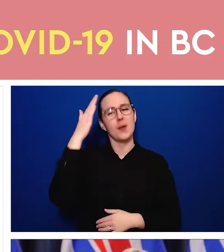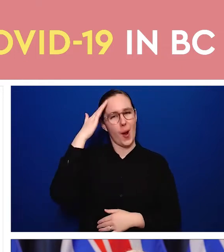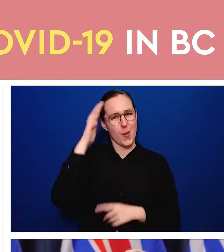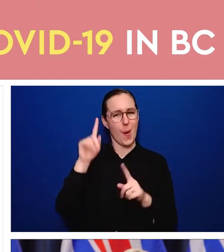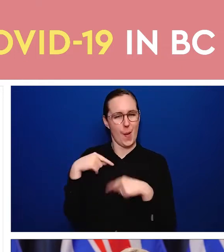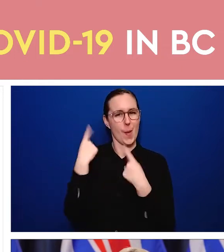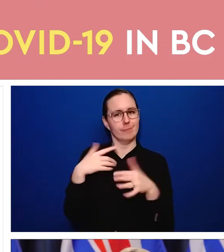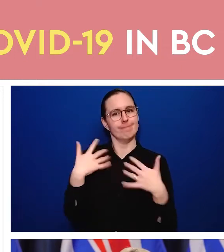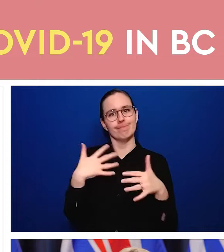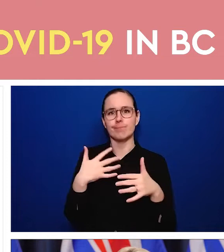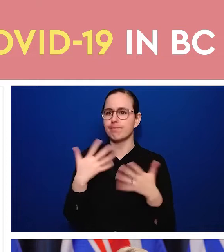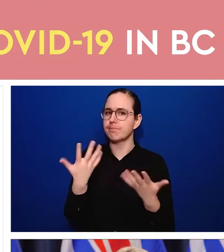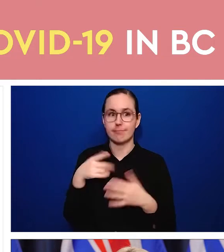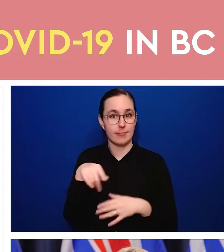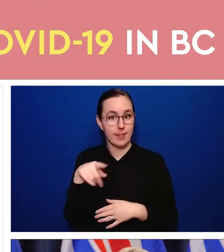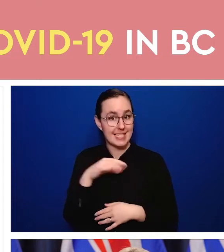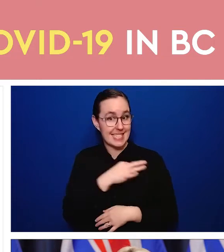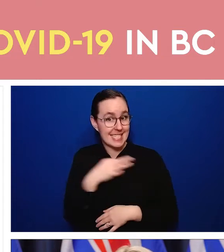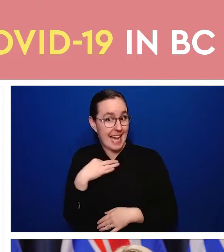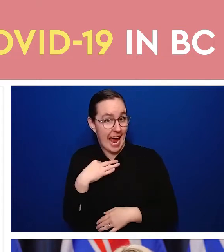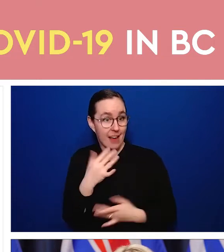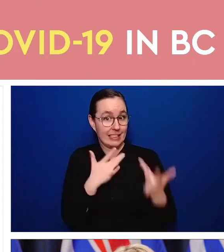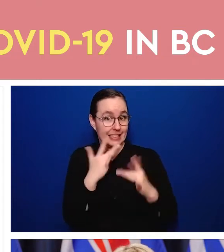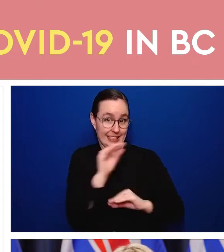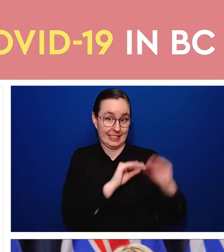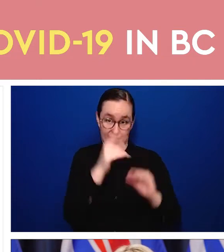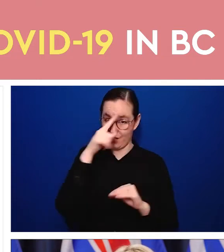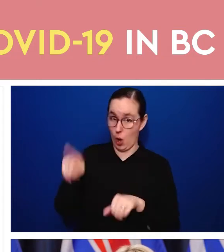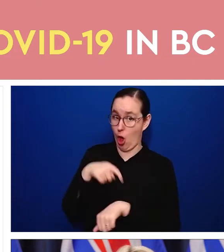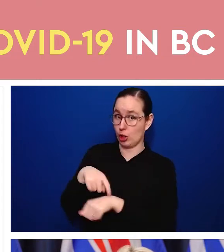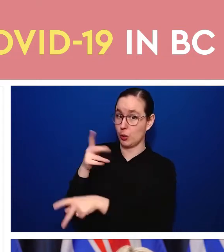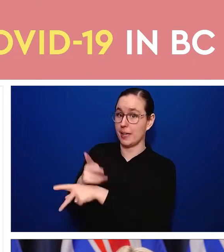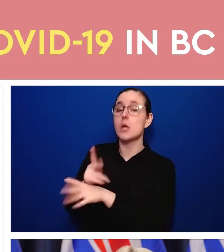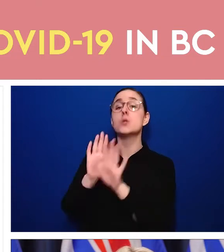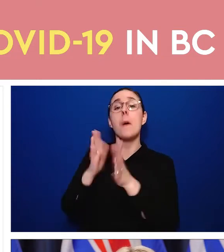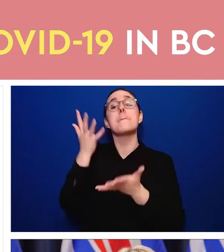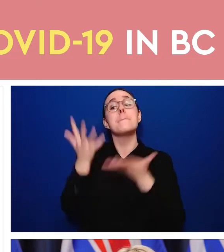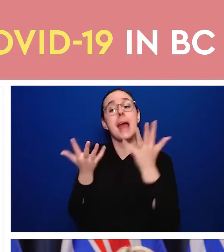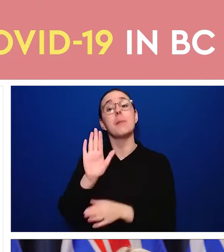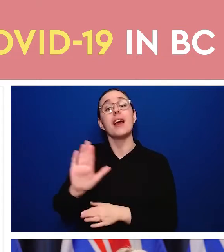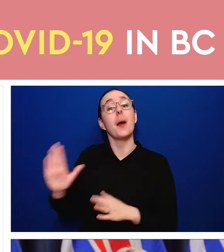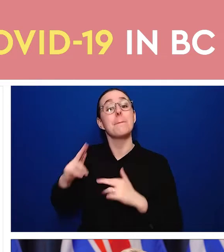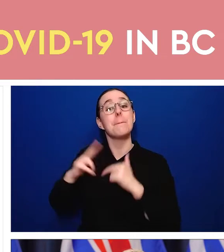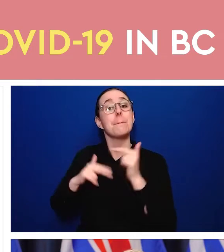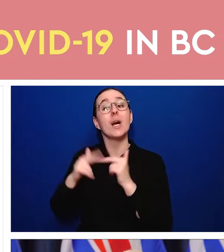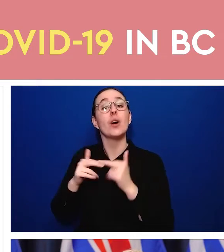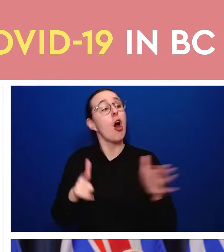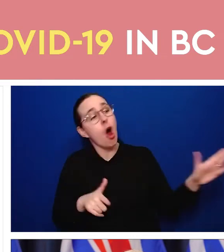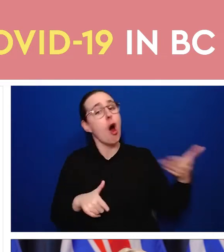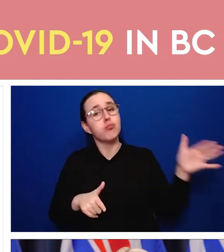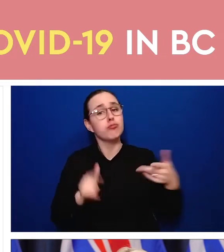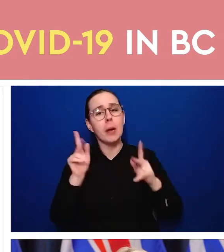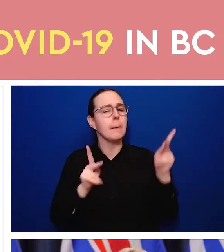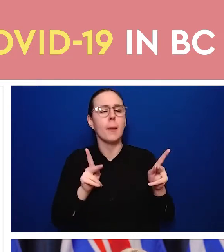operators may need to manage visitation based on the situation with each individual care home. So what I'm asking for is patience.